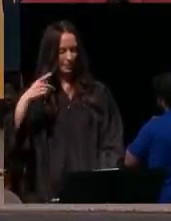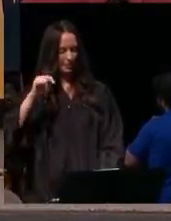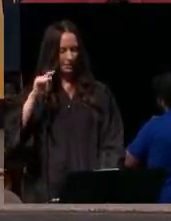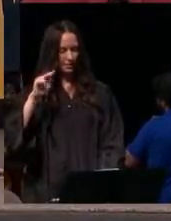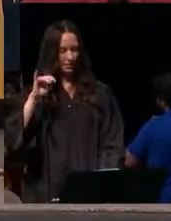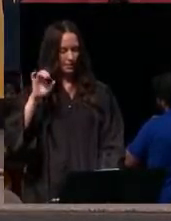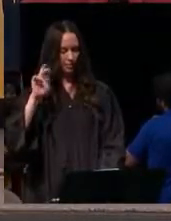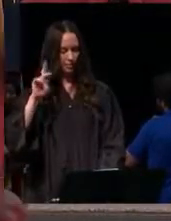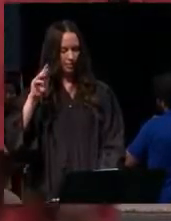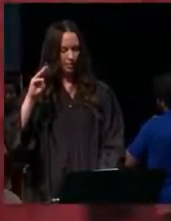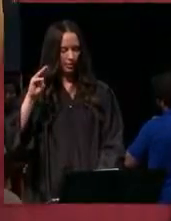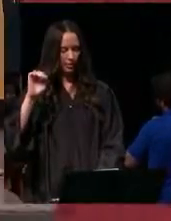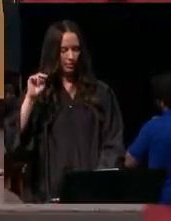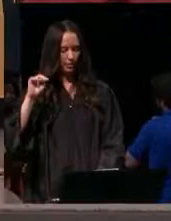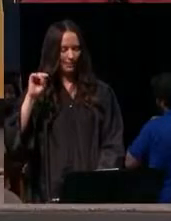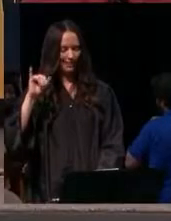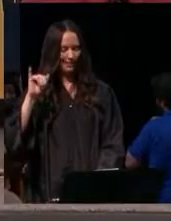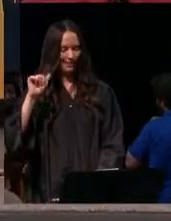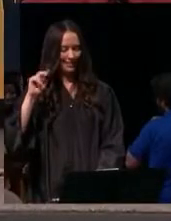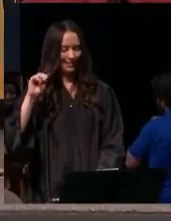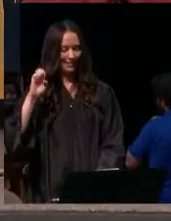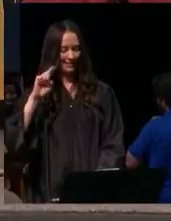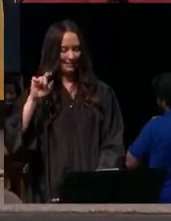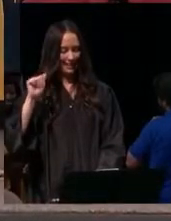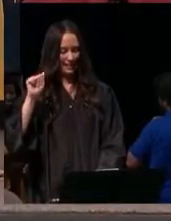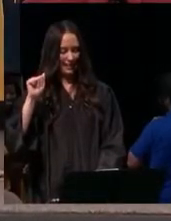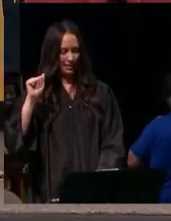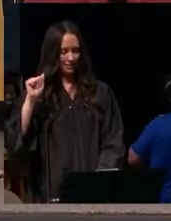Patrick Munyanenza.